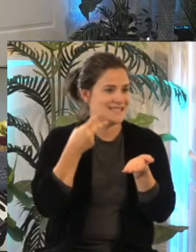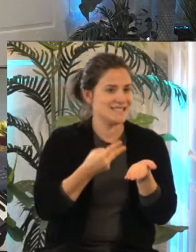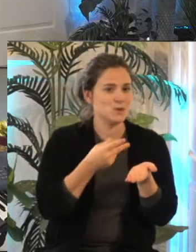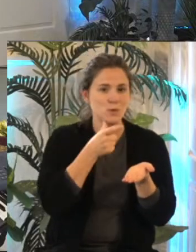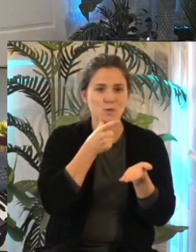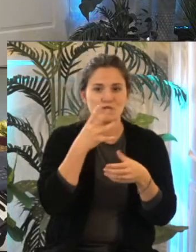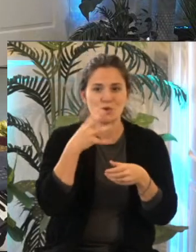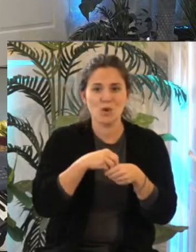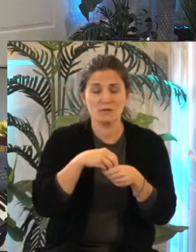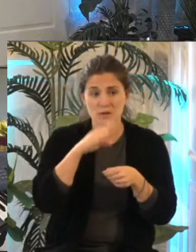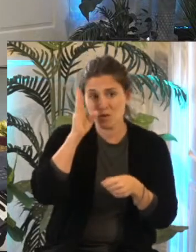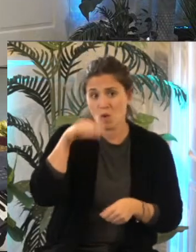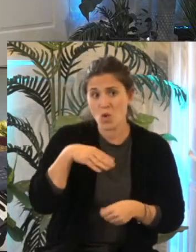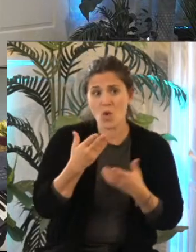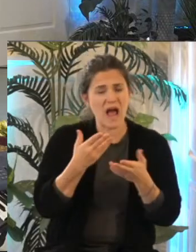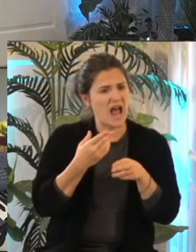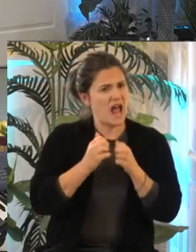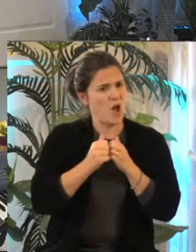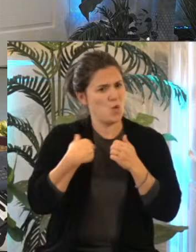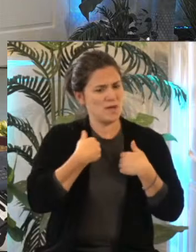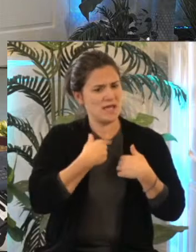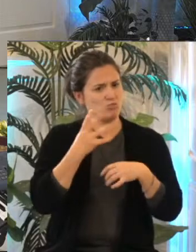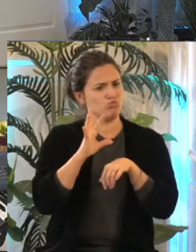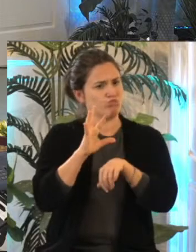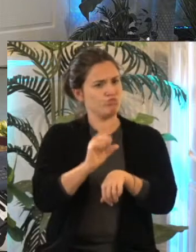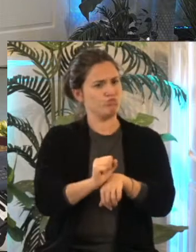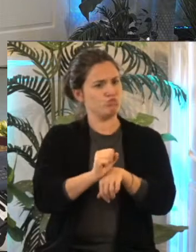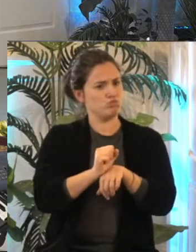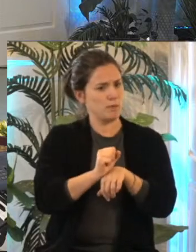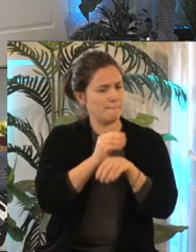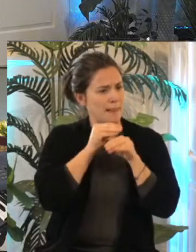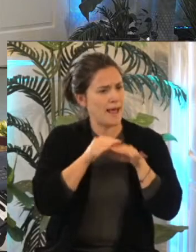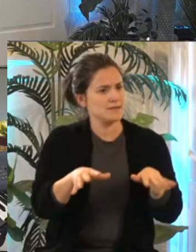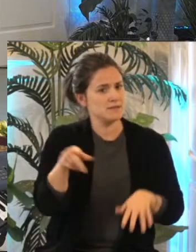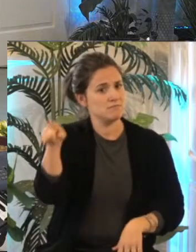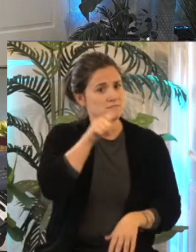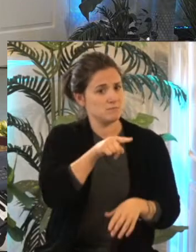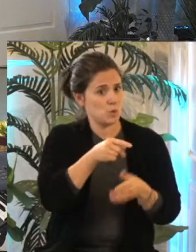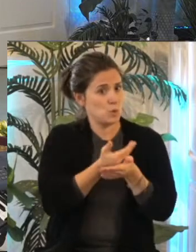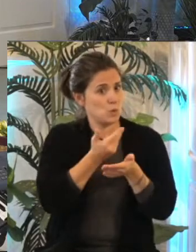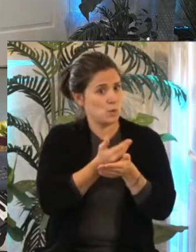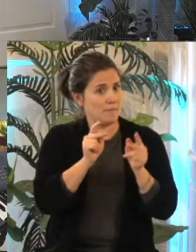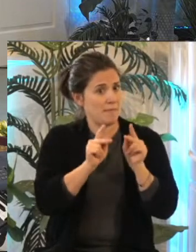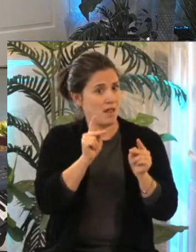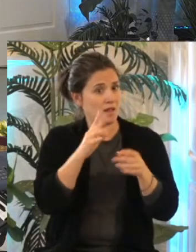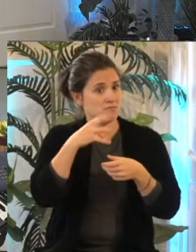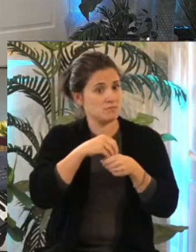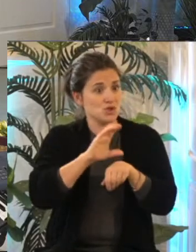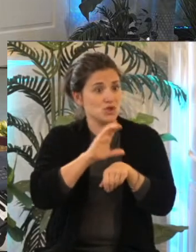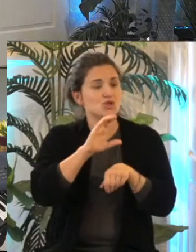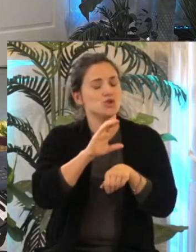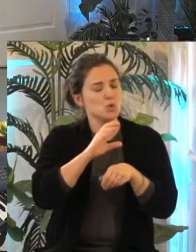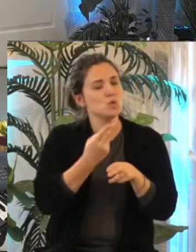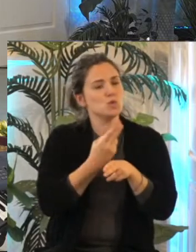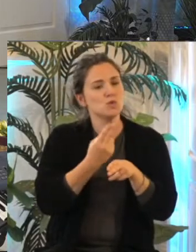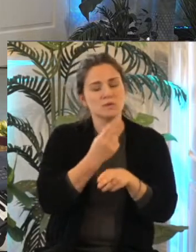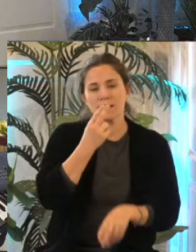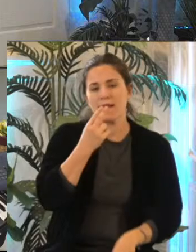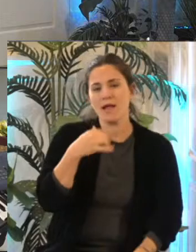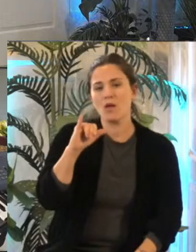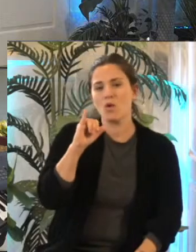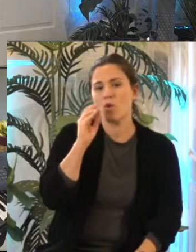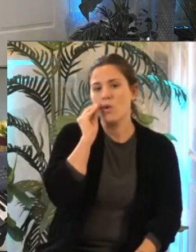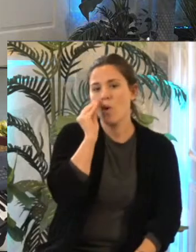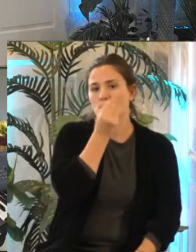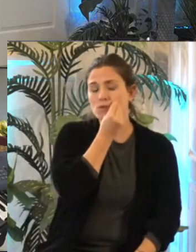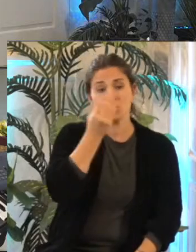a rose to kind of bless folks as we do this ritual. And this comes from there are a